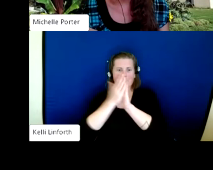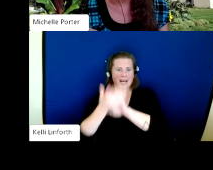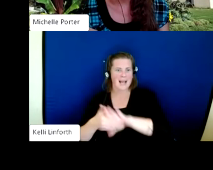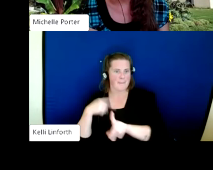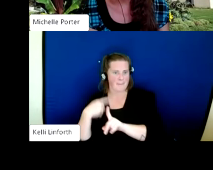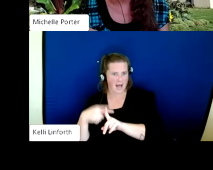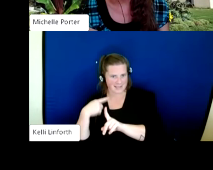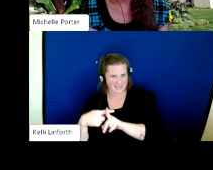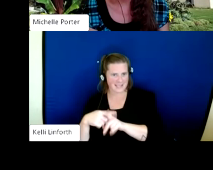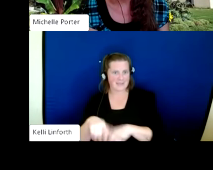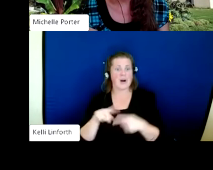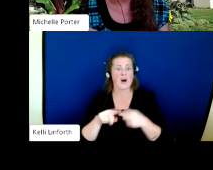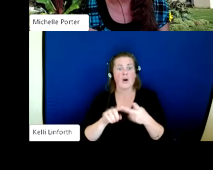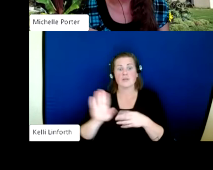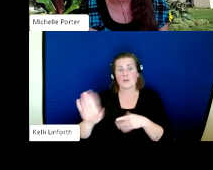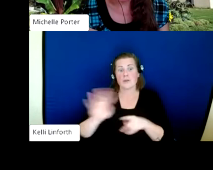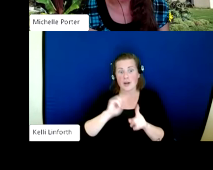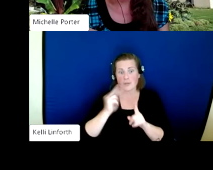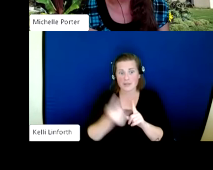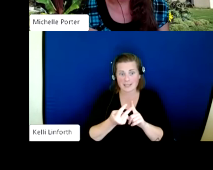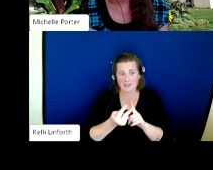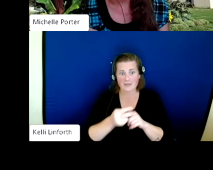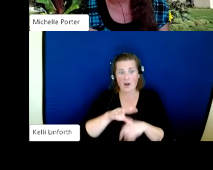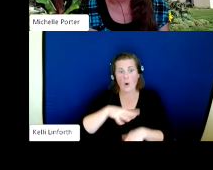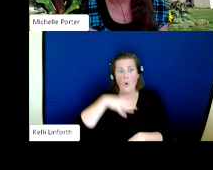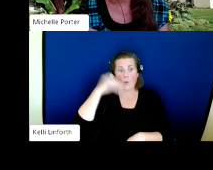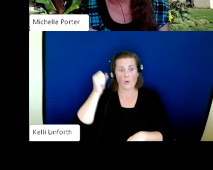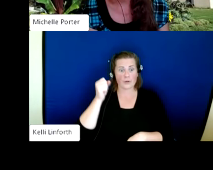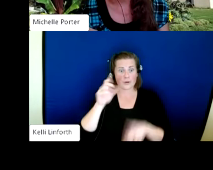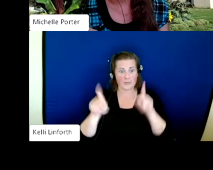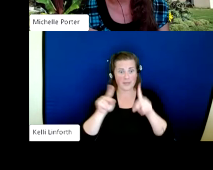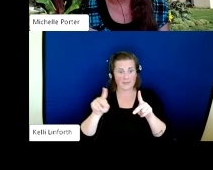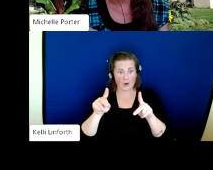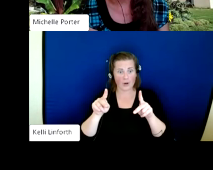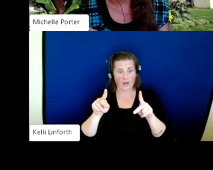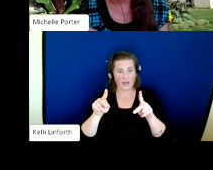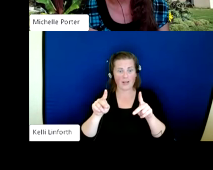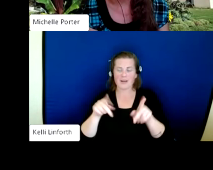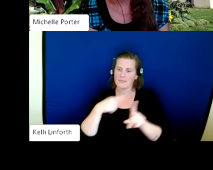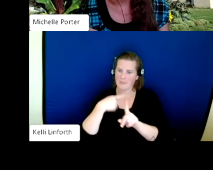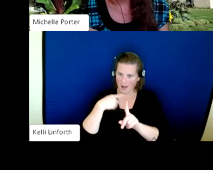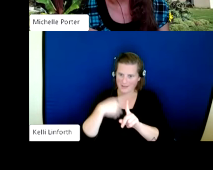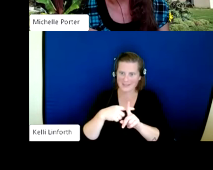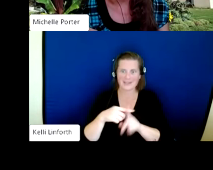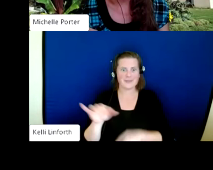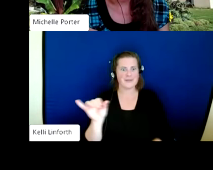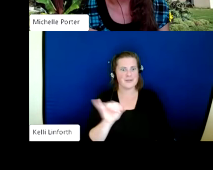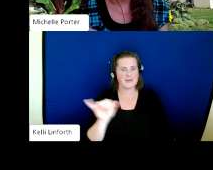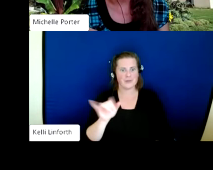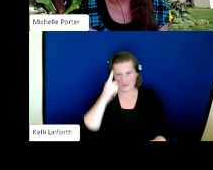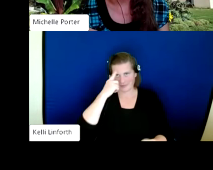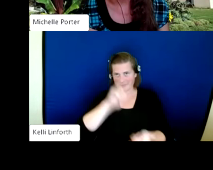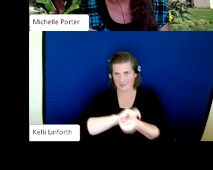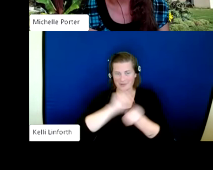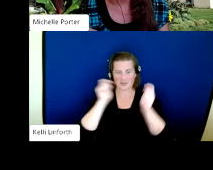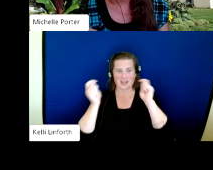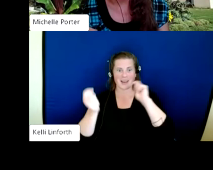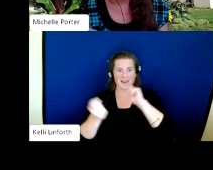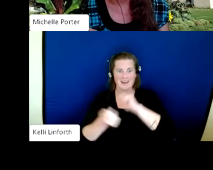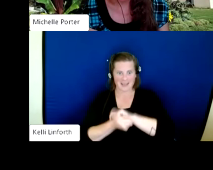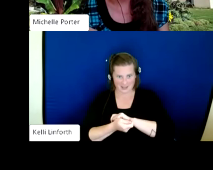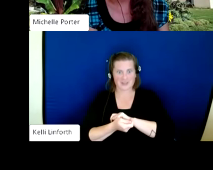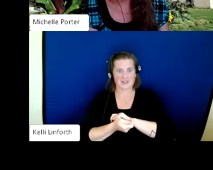that their perceptions of other older adults also became more positive. So those were the real kind